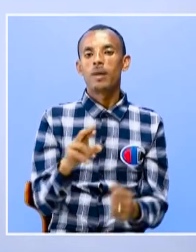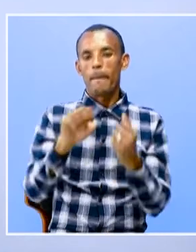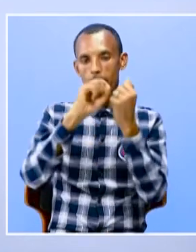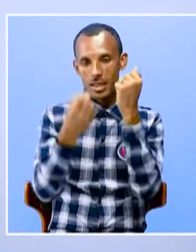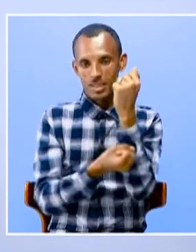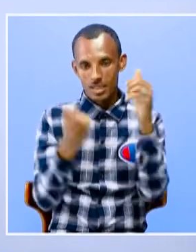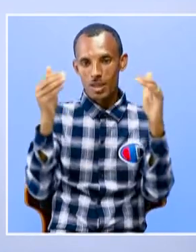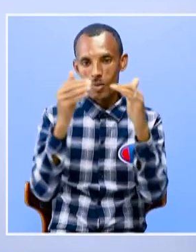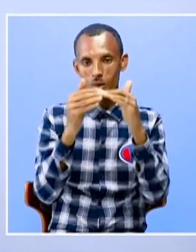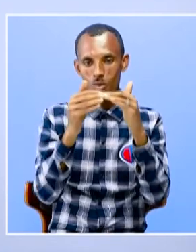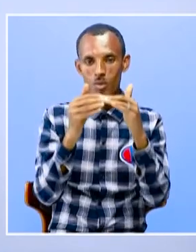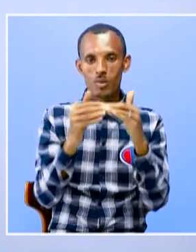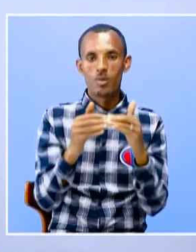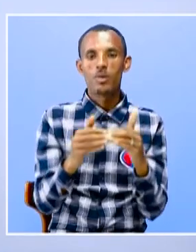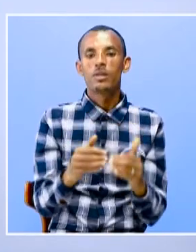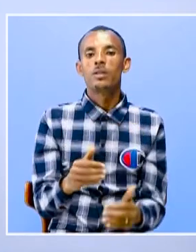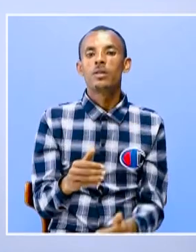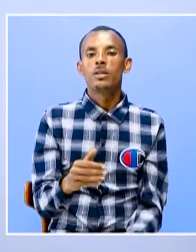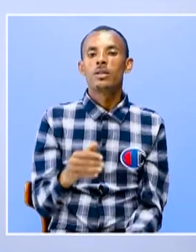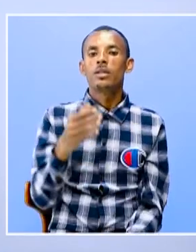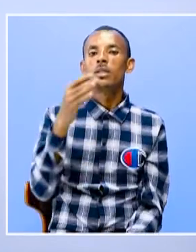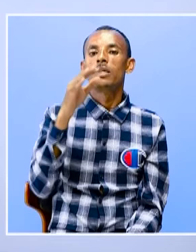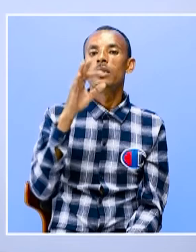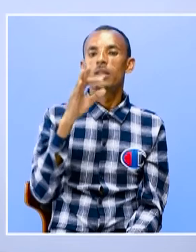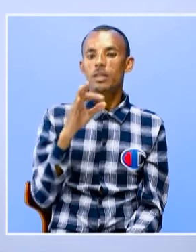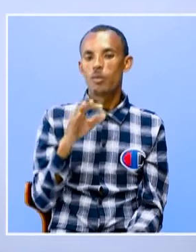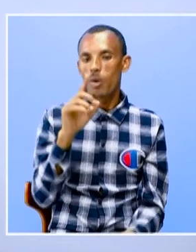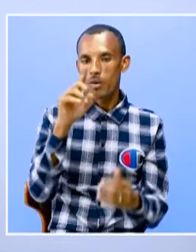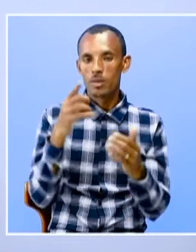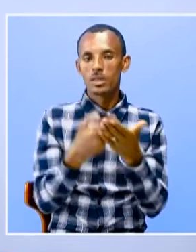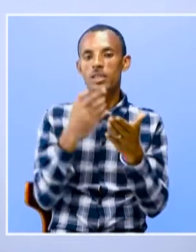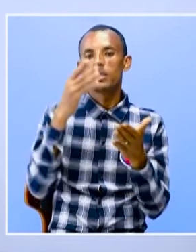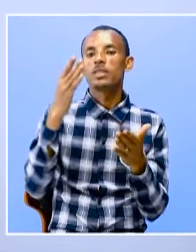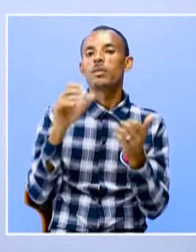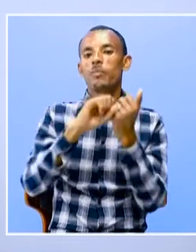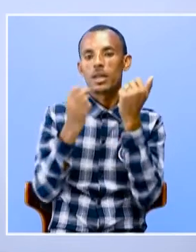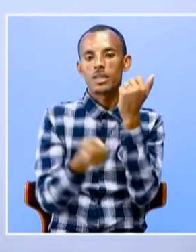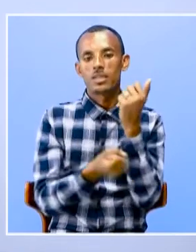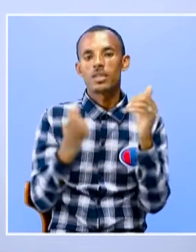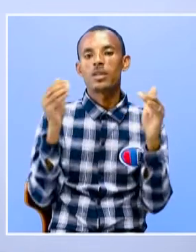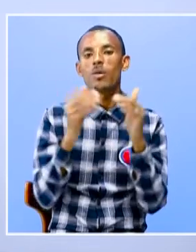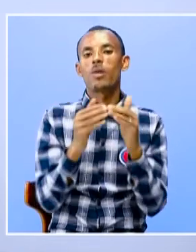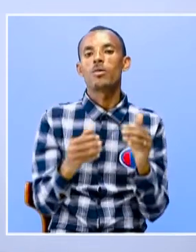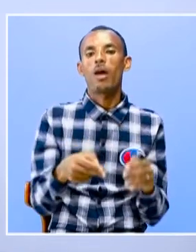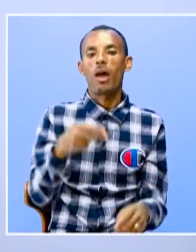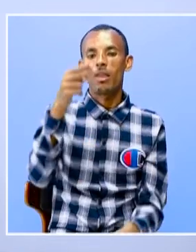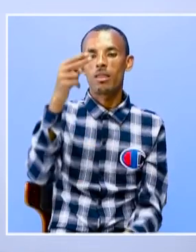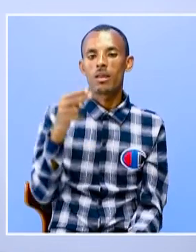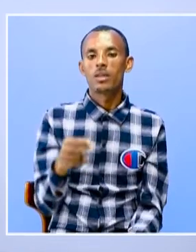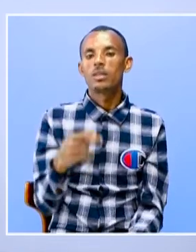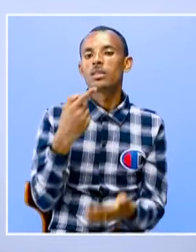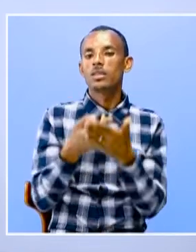make 90 degree. Therefore, one of this is a base, the other one is the height. This is